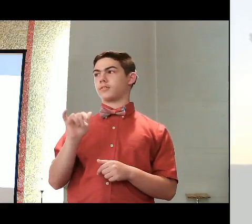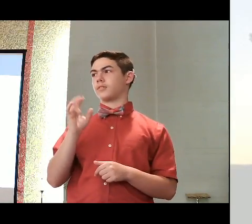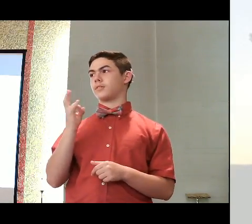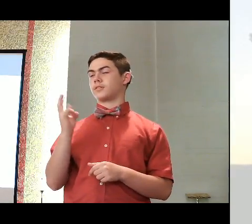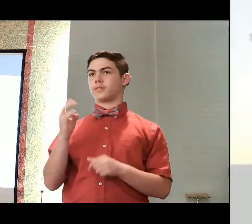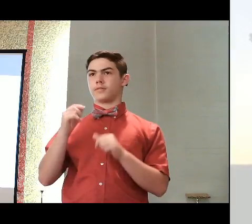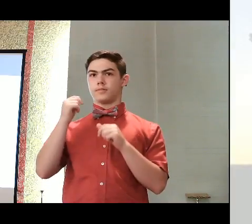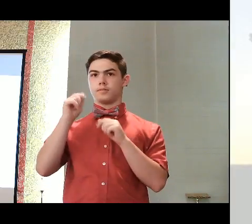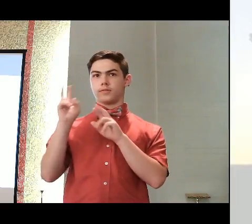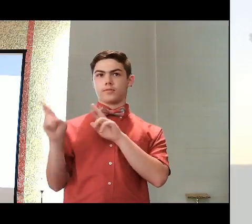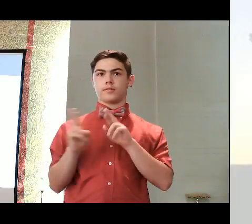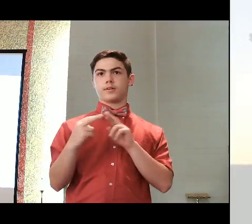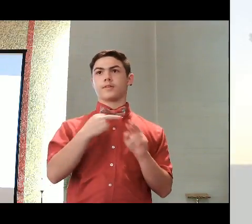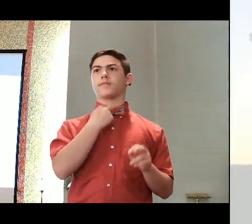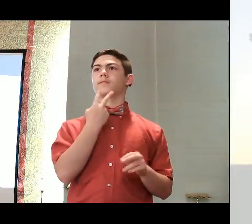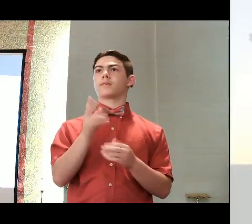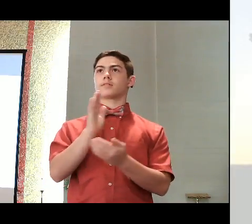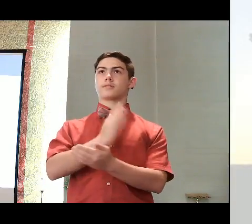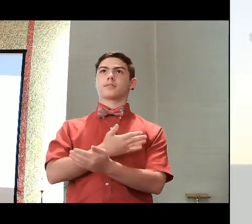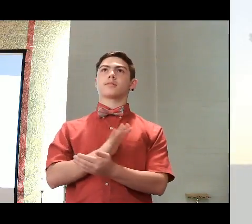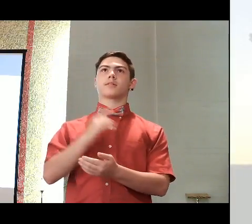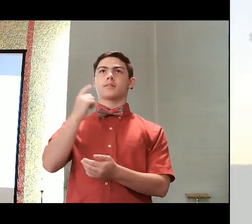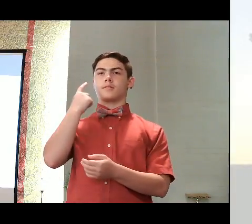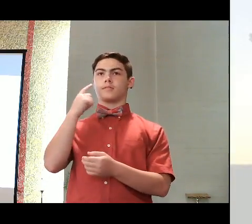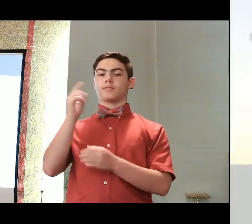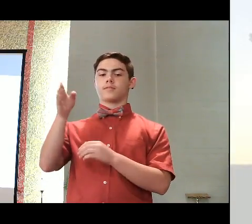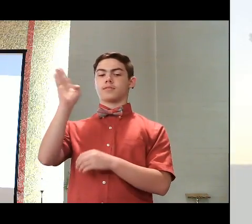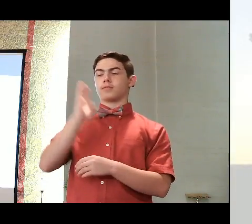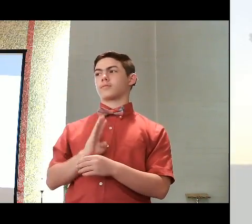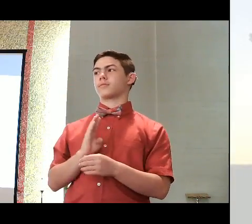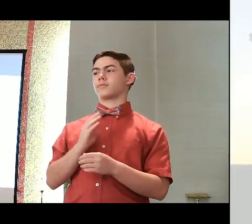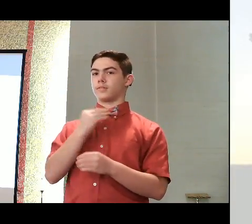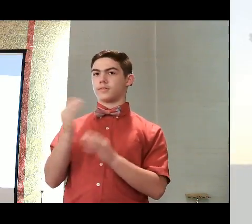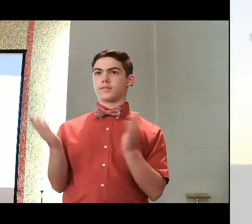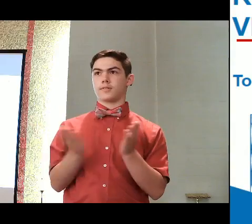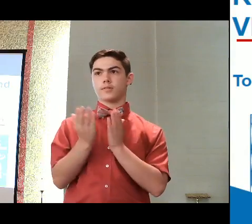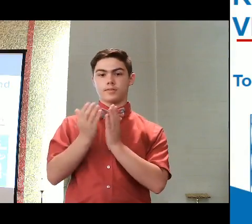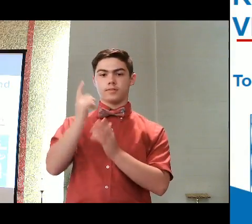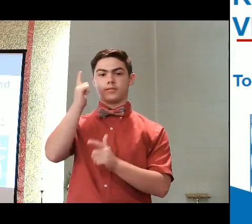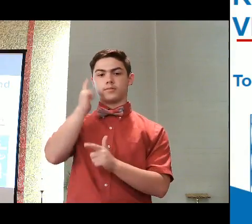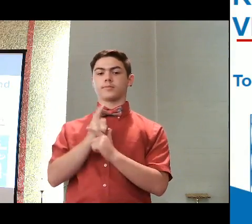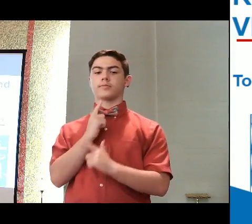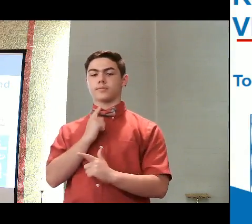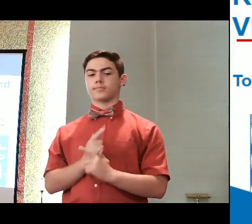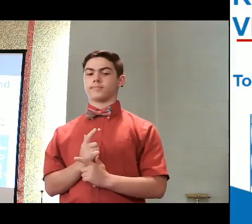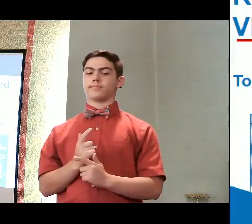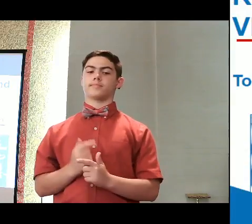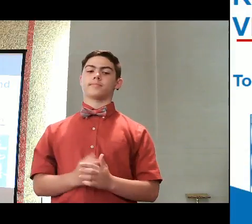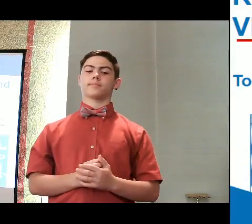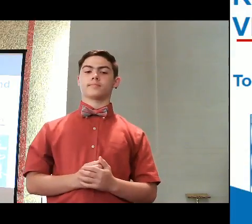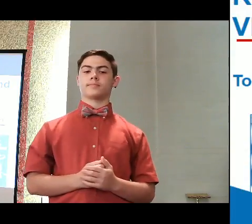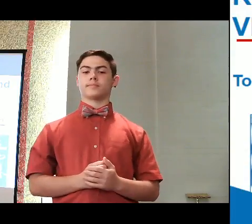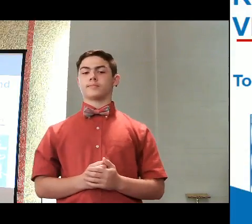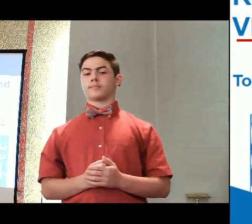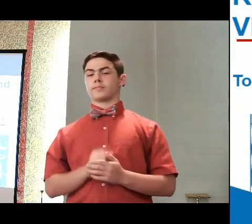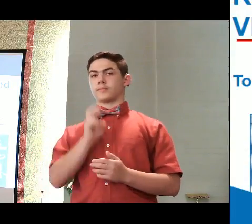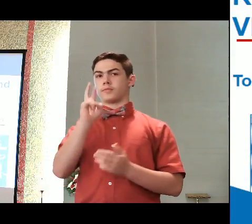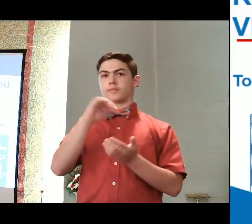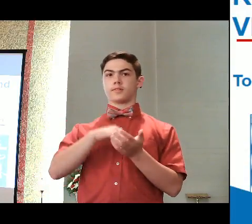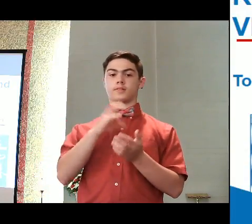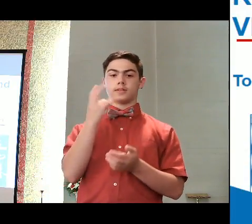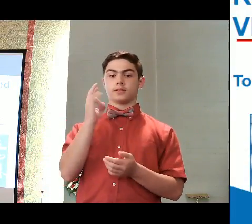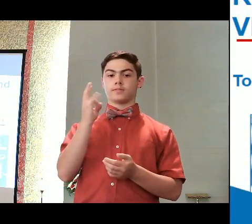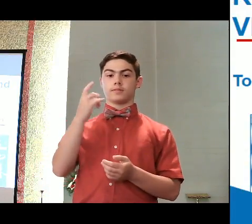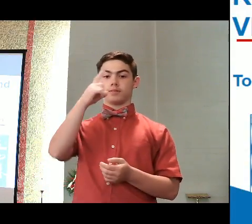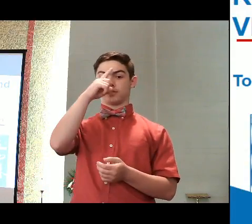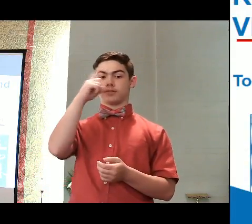to sing out and hear some great lessons by one of the brothers. That's from 8 to 9 p.m. And the 2017 events. So we have the